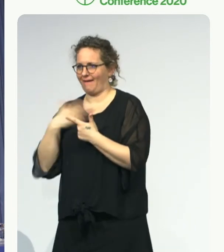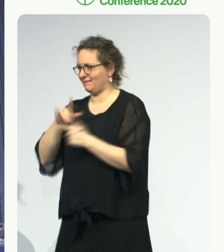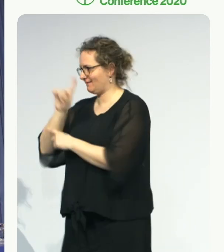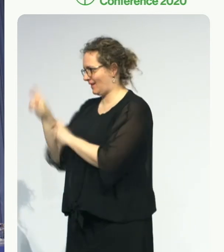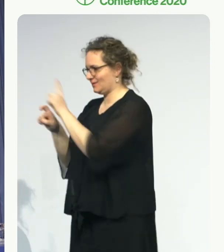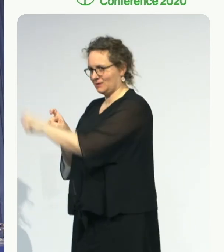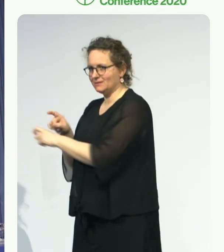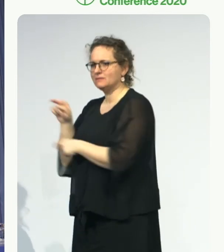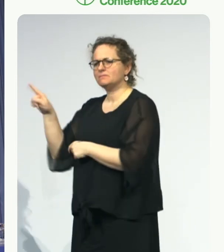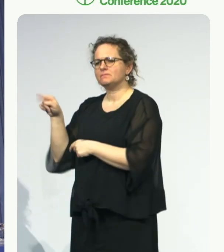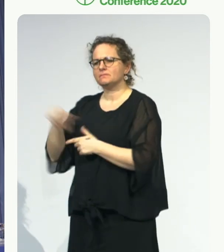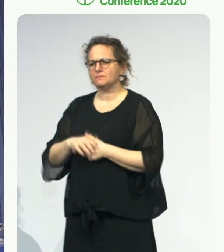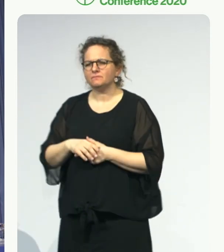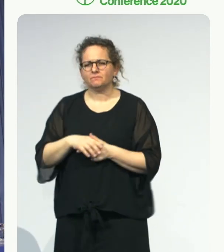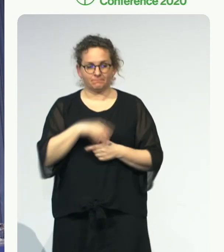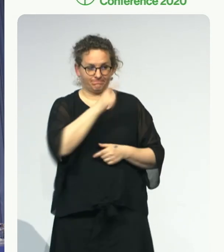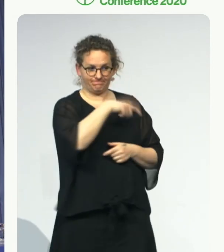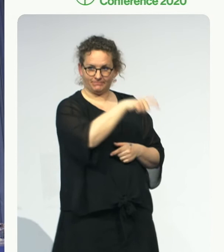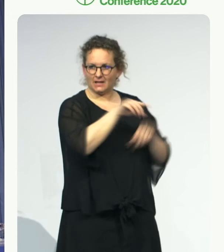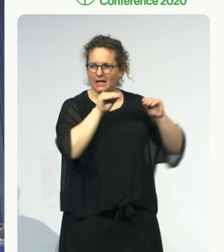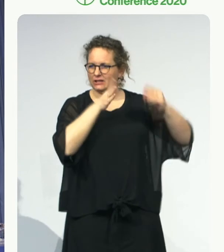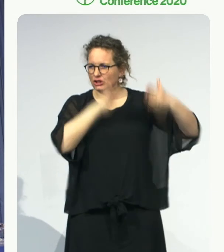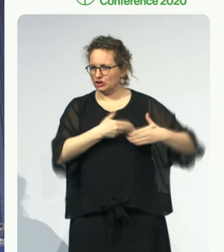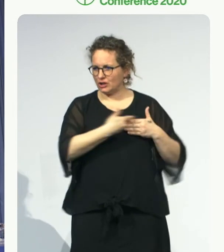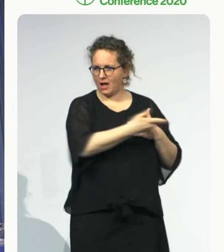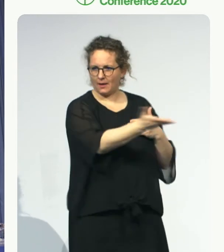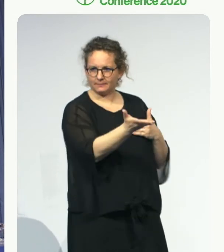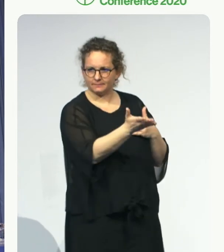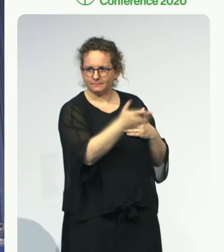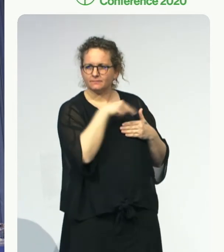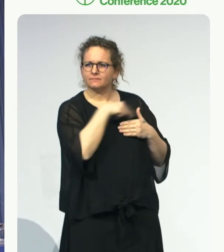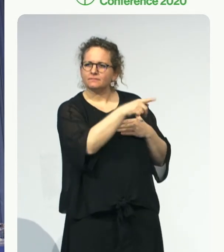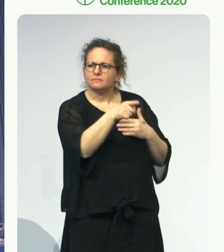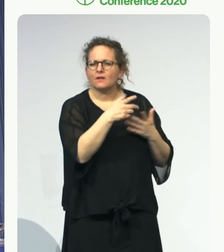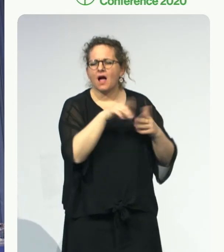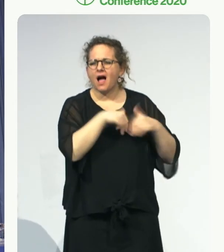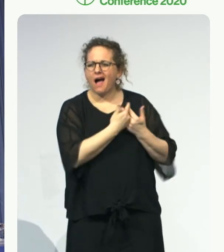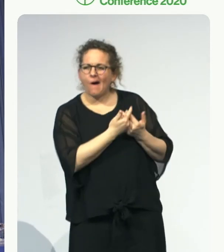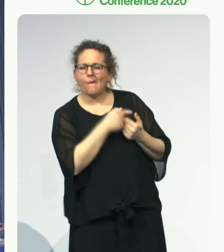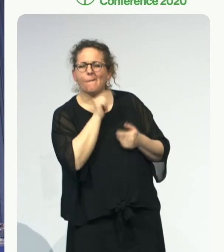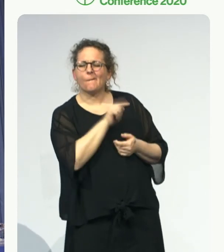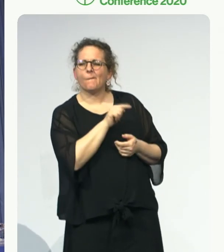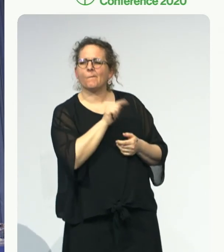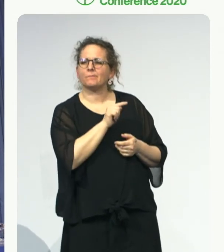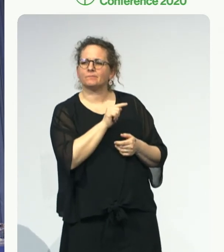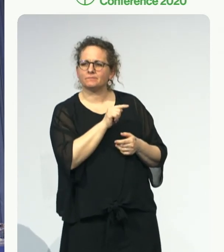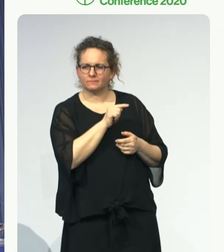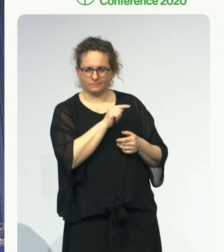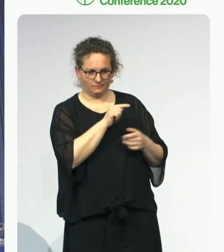learning methodology in the classrooms, because that will lead me to the other question, if you allow me.